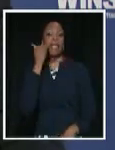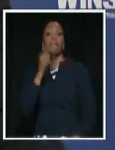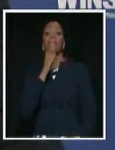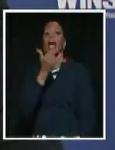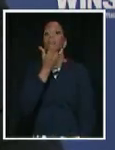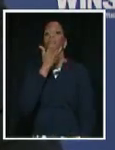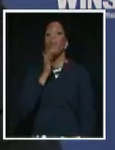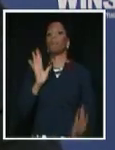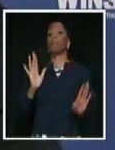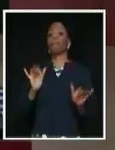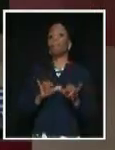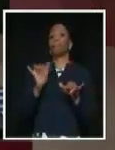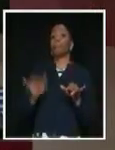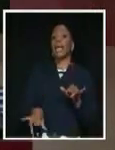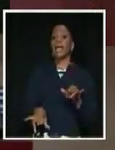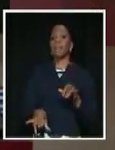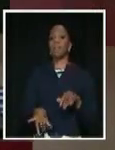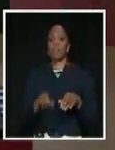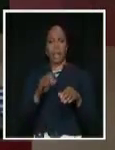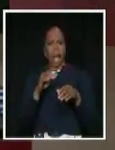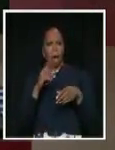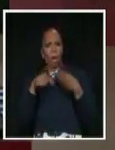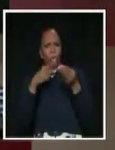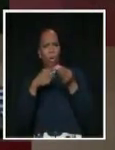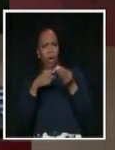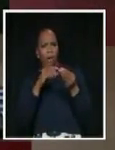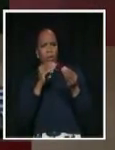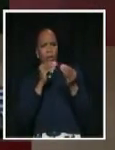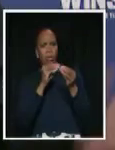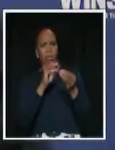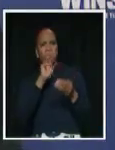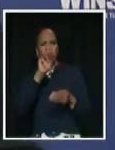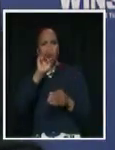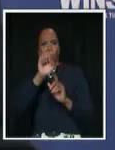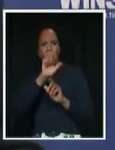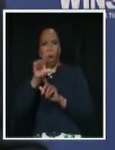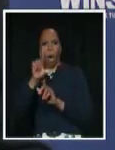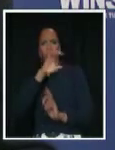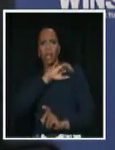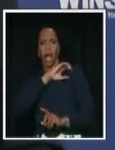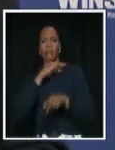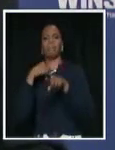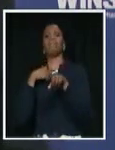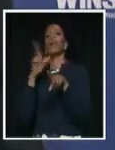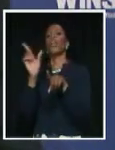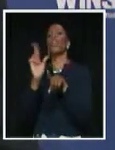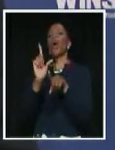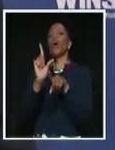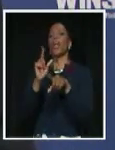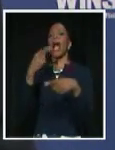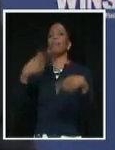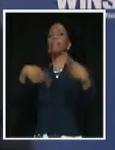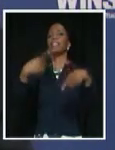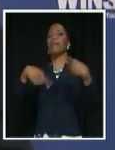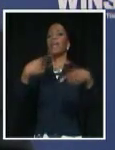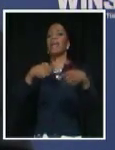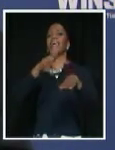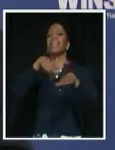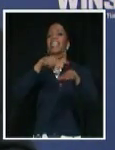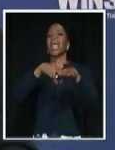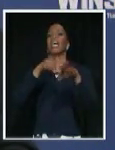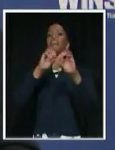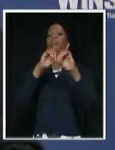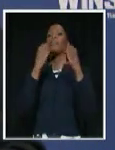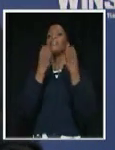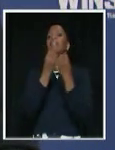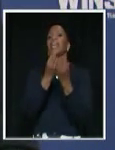who I am. The part about mall cops? Oh, the part about mall cops, I was in the middle of a debate with the National Organization for Women. The president of